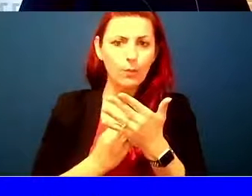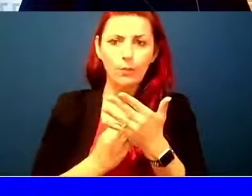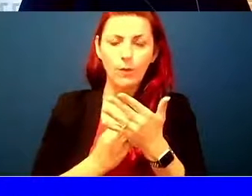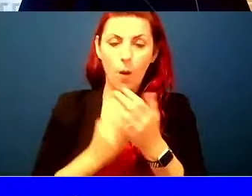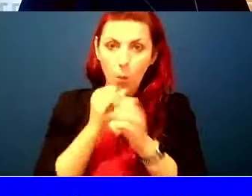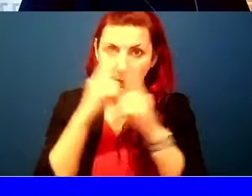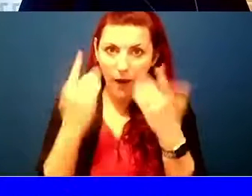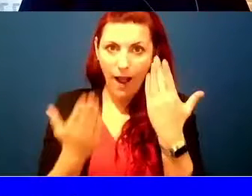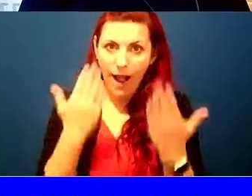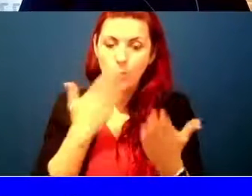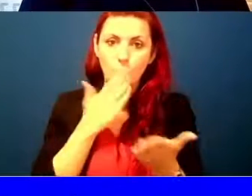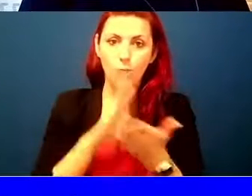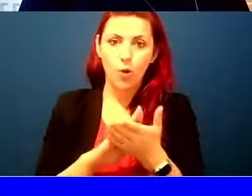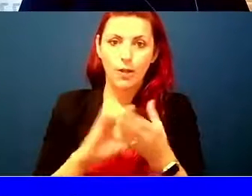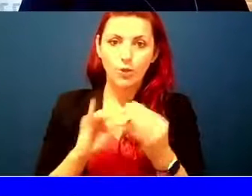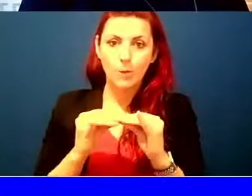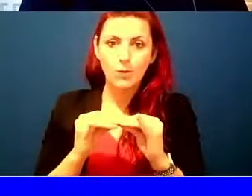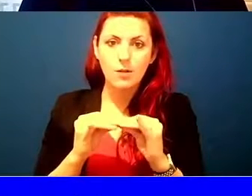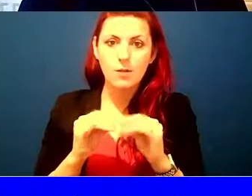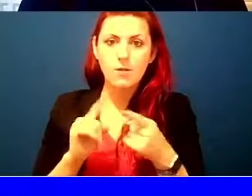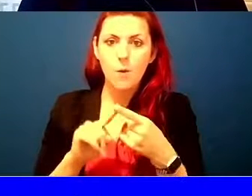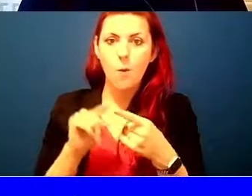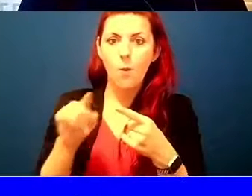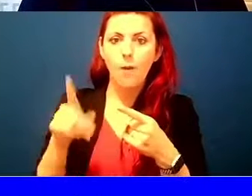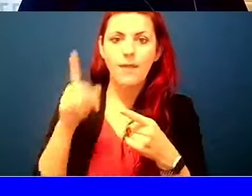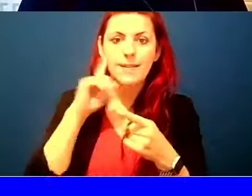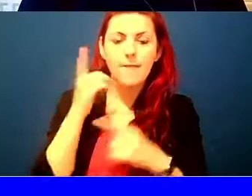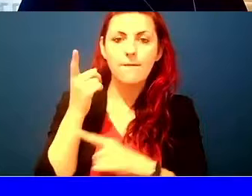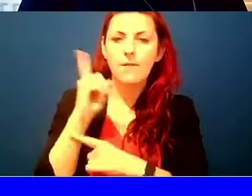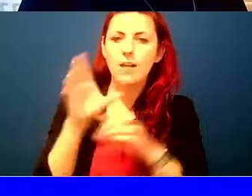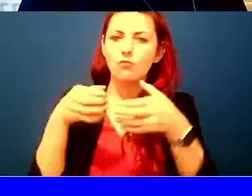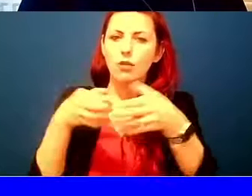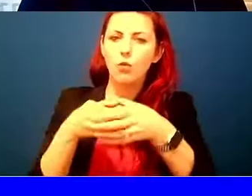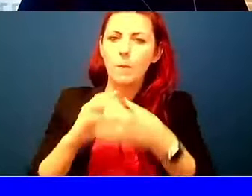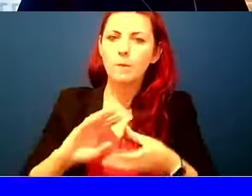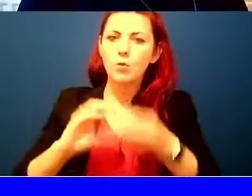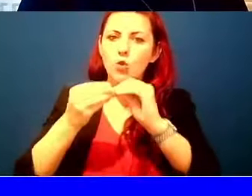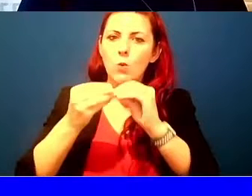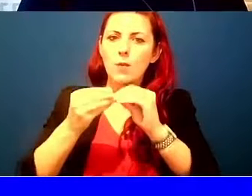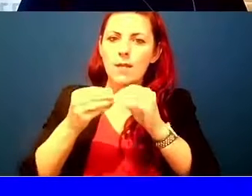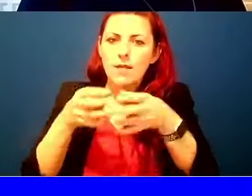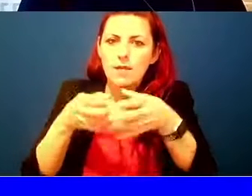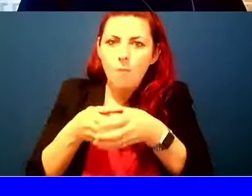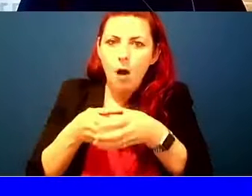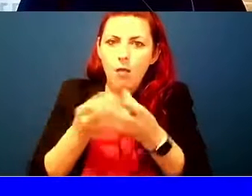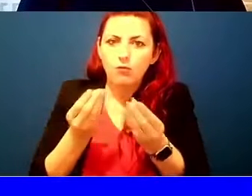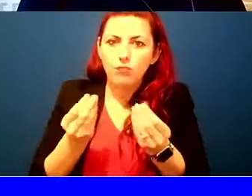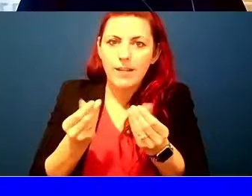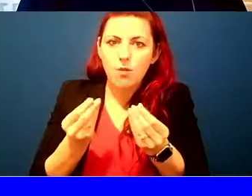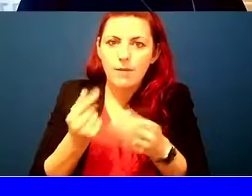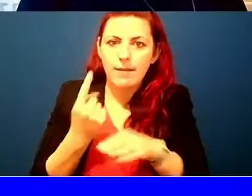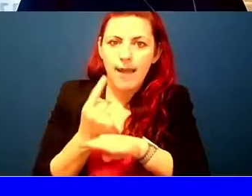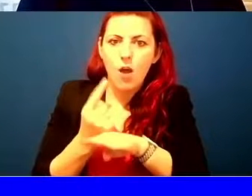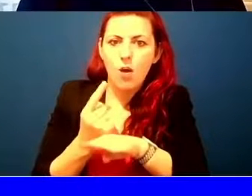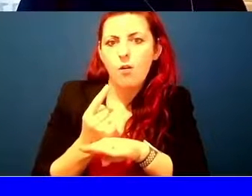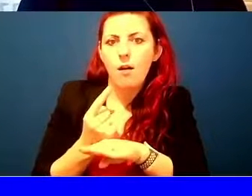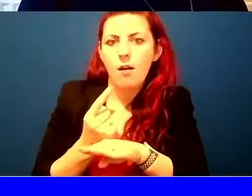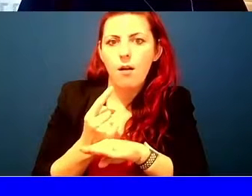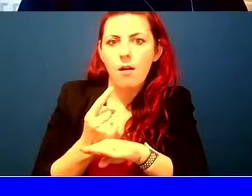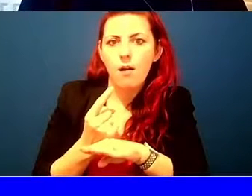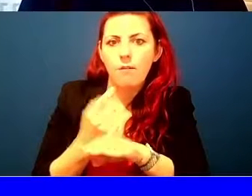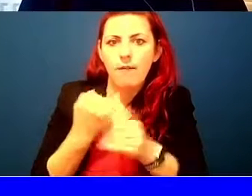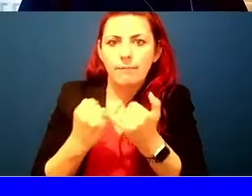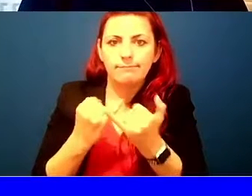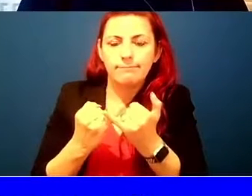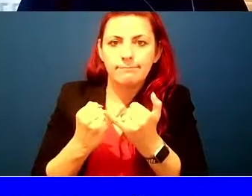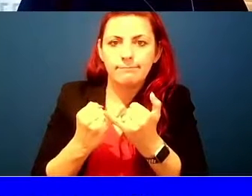aware. So our deaf advisory group produced a small resource, a flowchart of how to